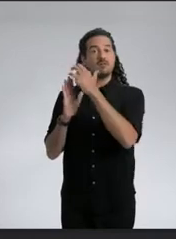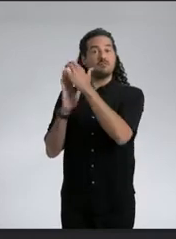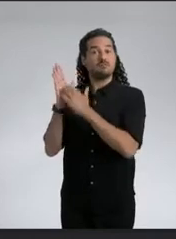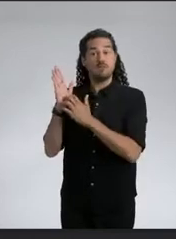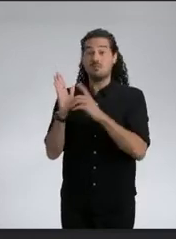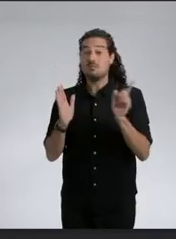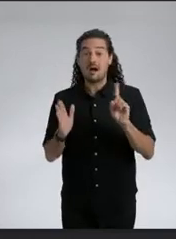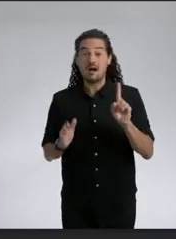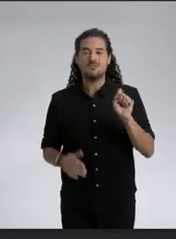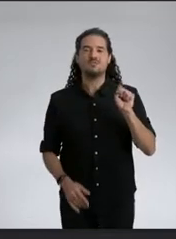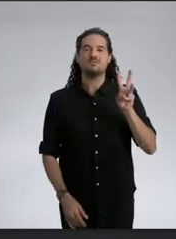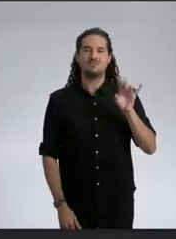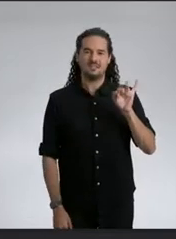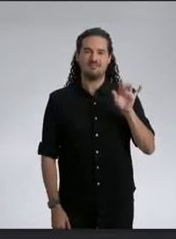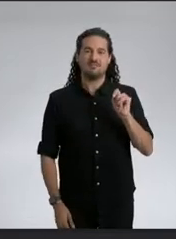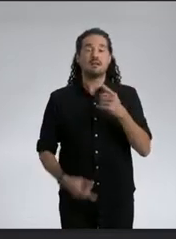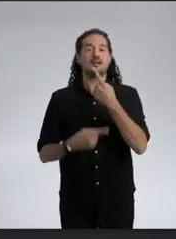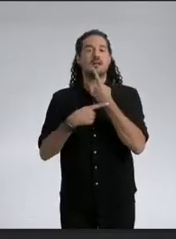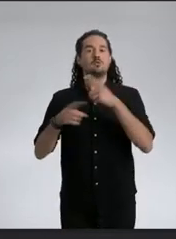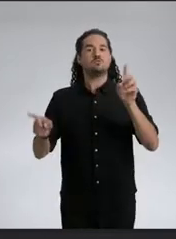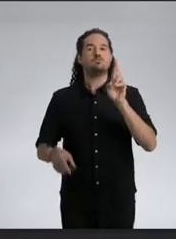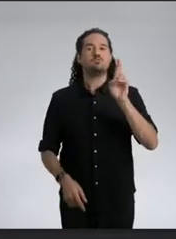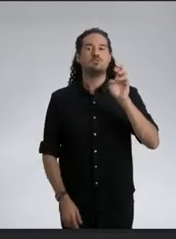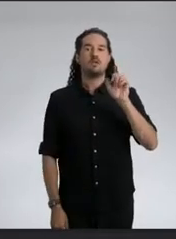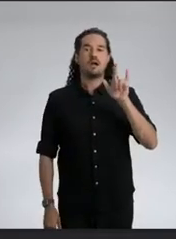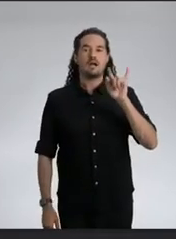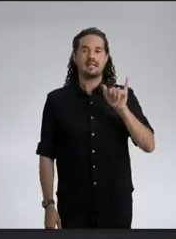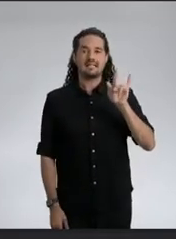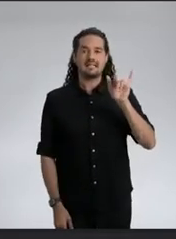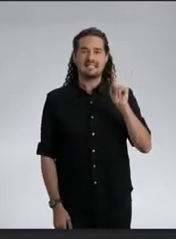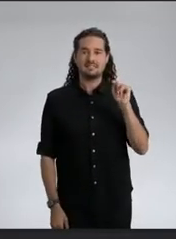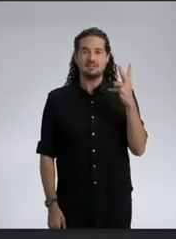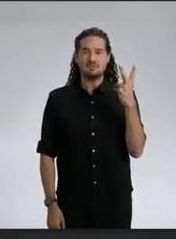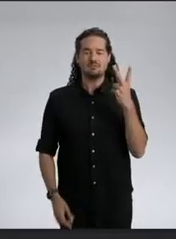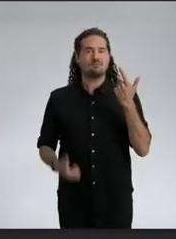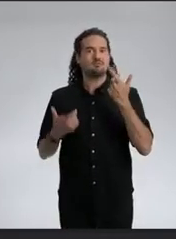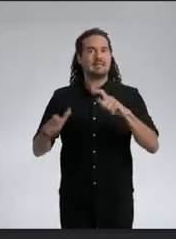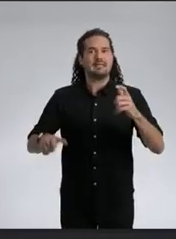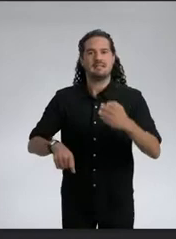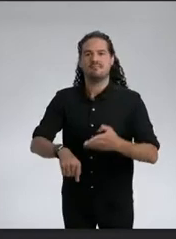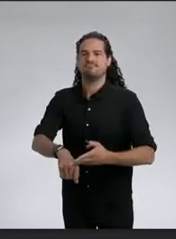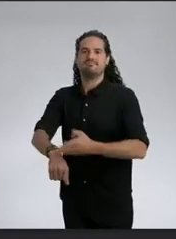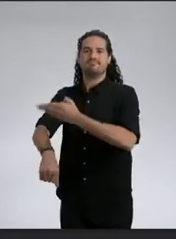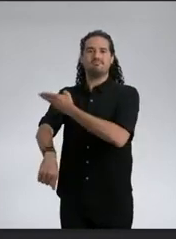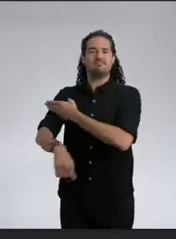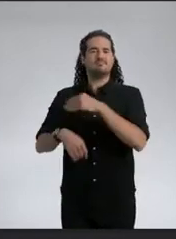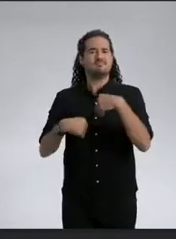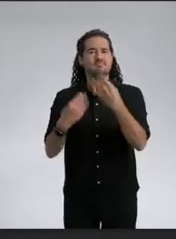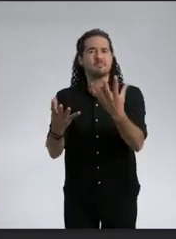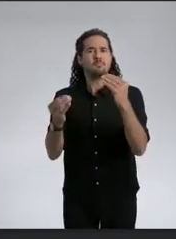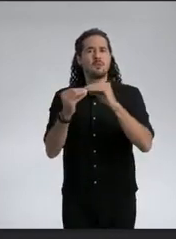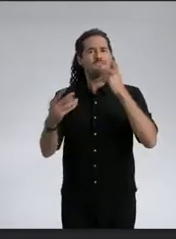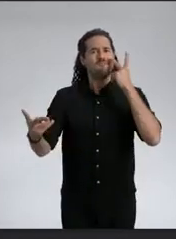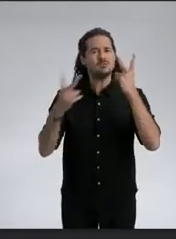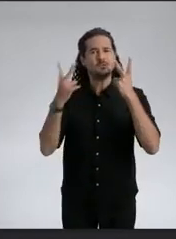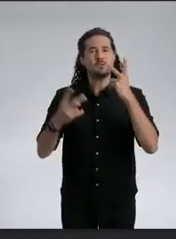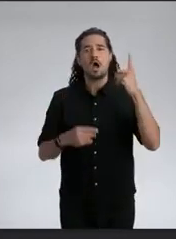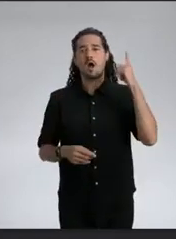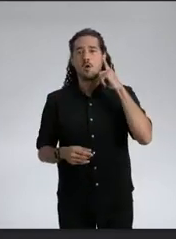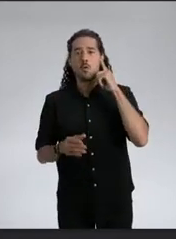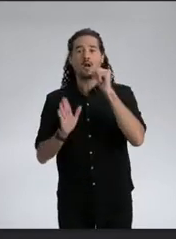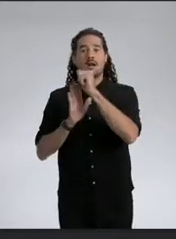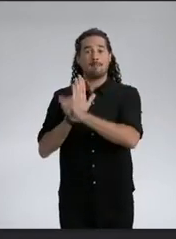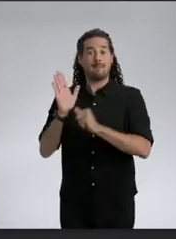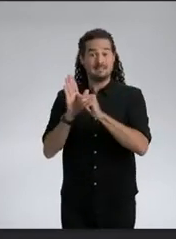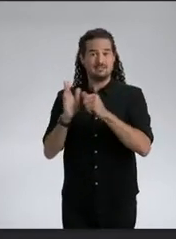Today, we're announcing Reality Kit 2, a huge update that gives you more visual, audio, and animation control and tackles